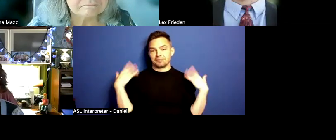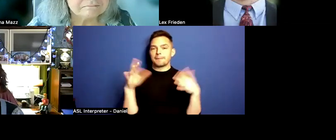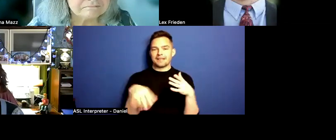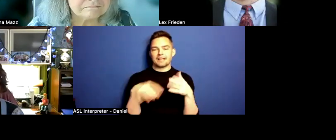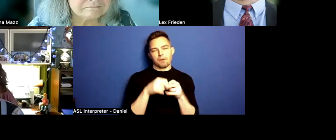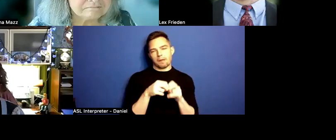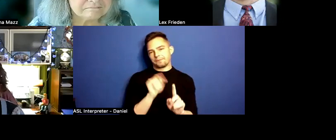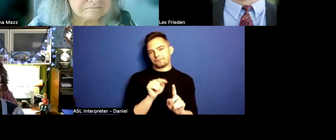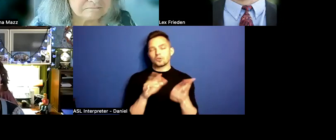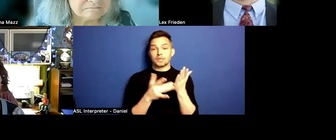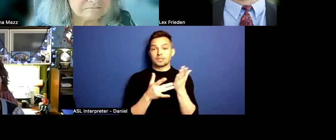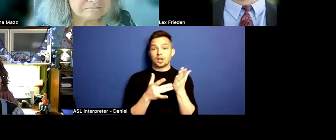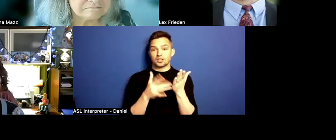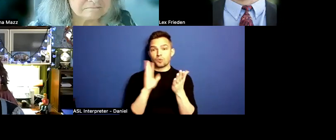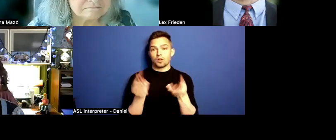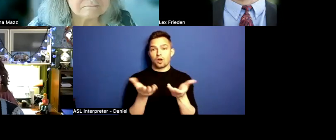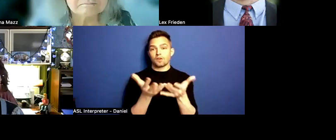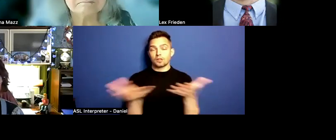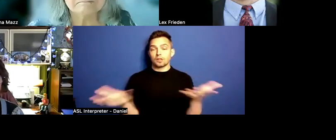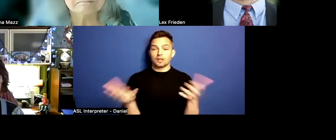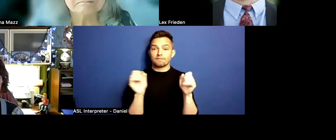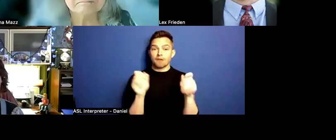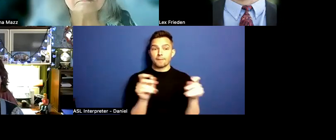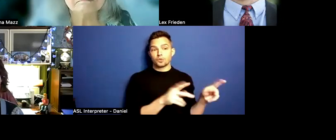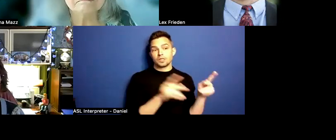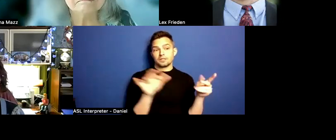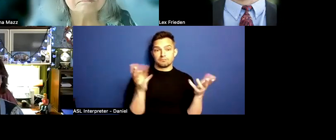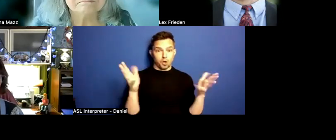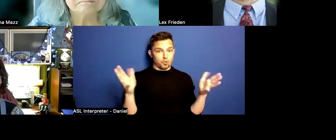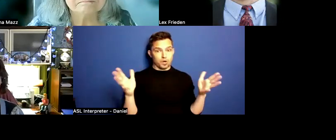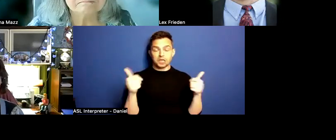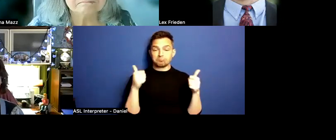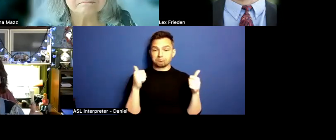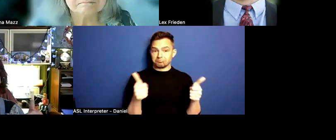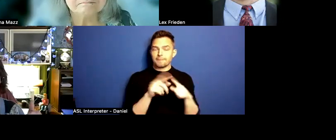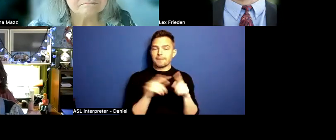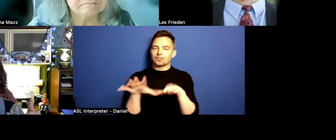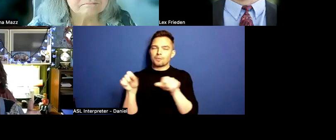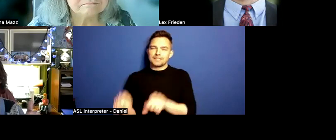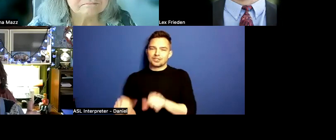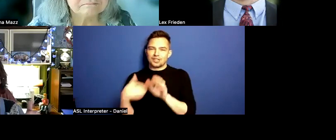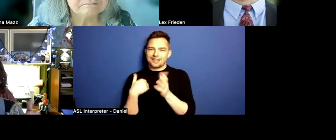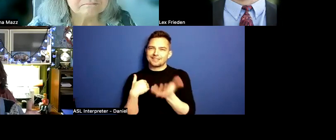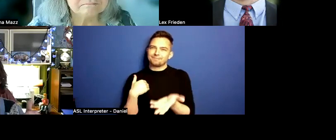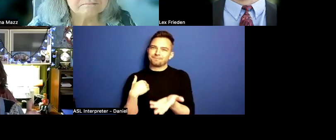problem. So technology is going to offer us a lot of opportunities, and it already is, but it also potentially has